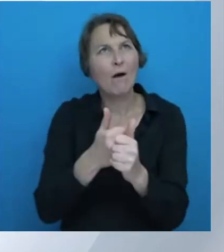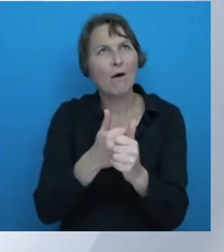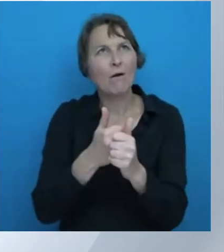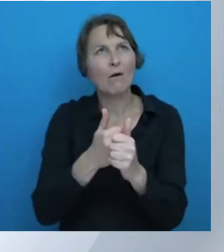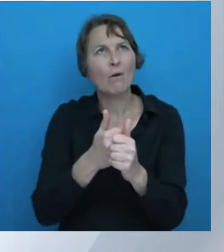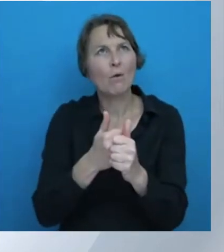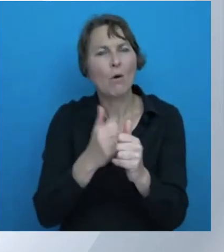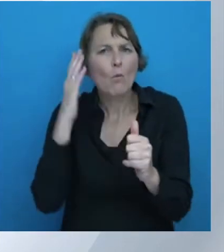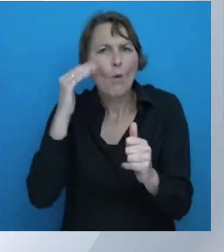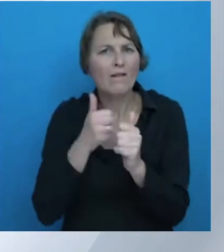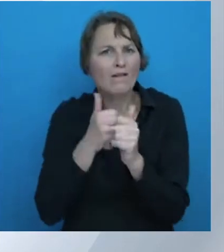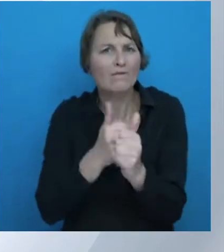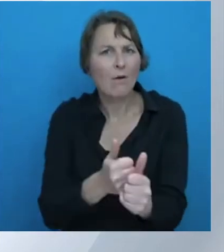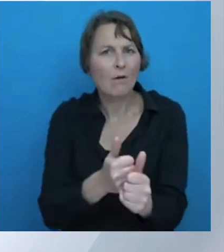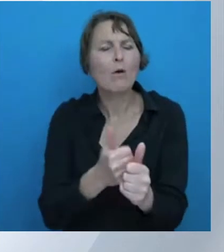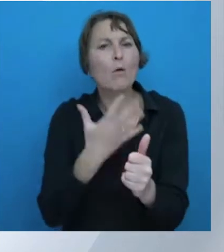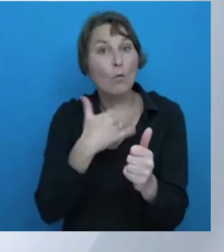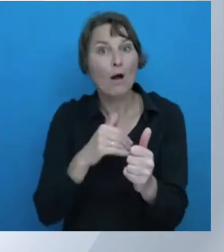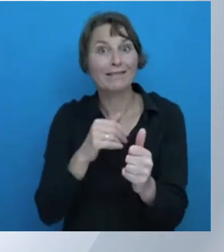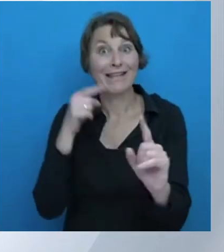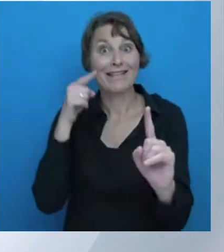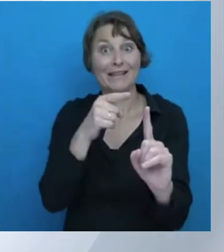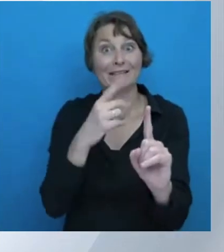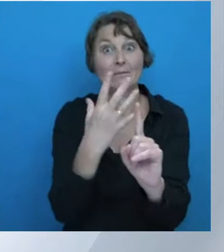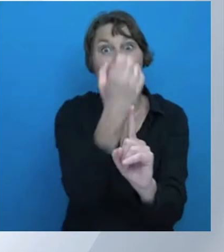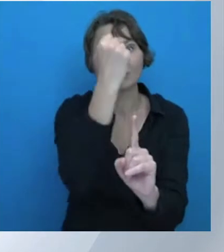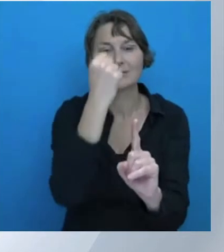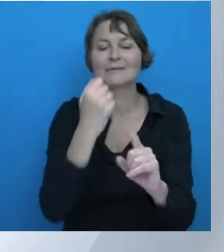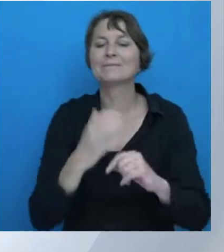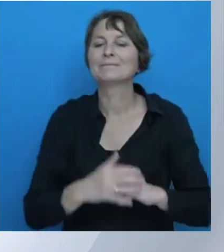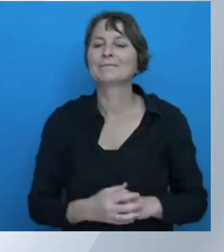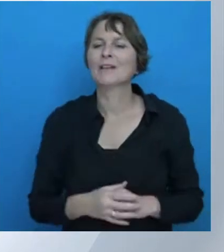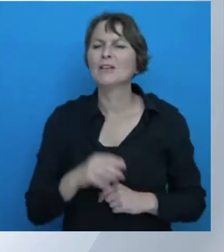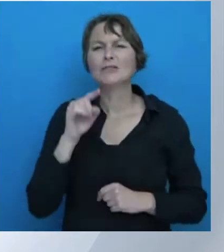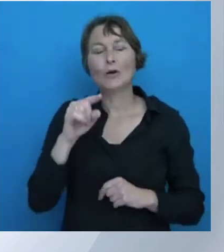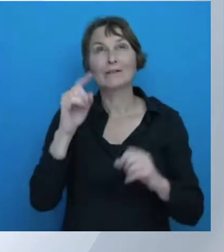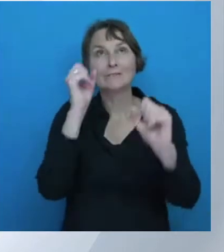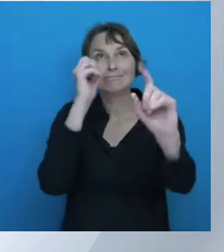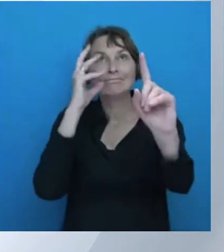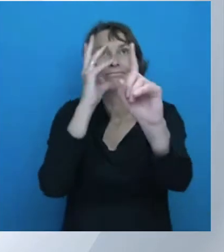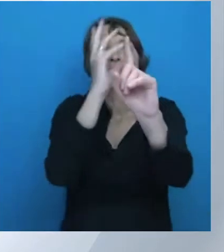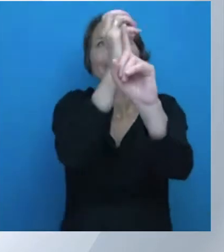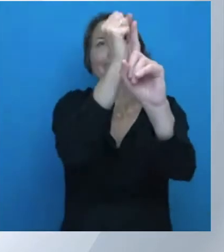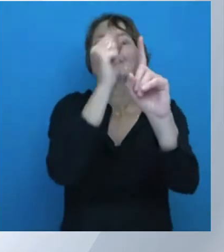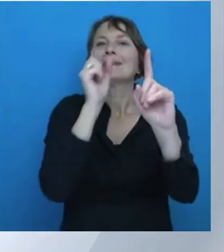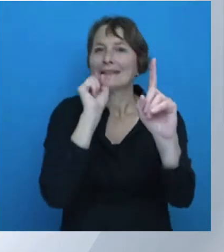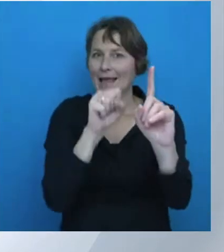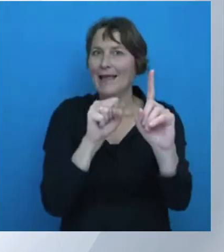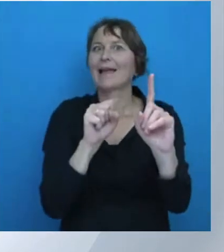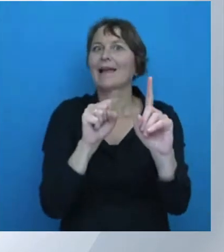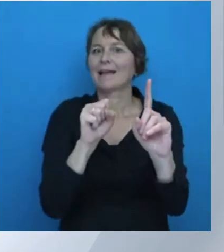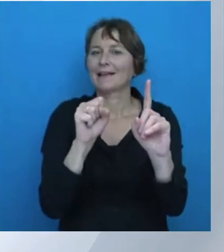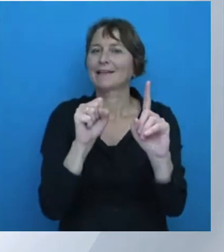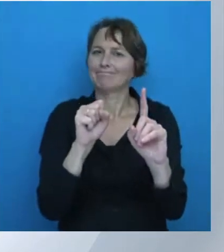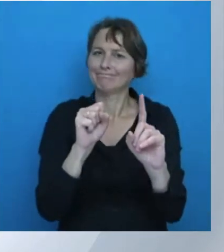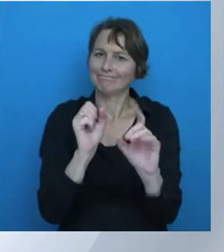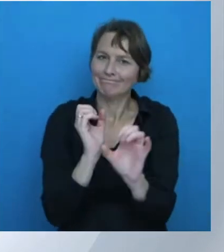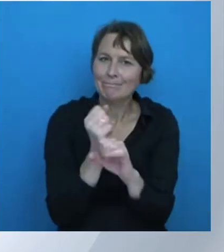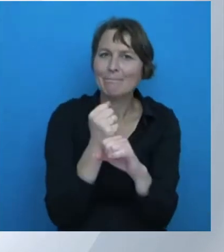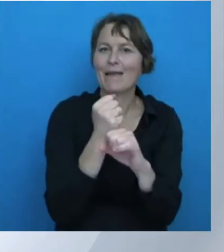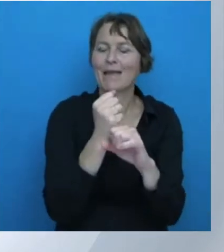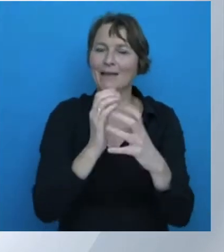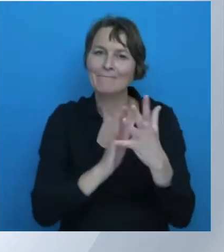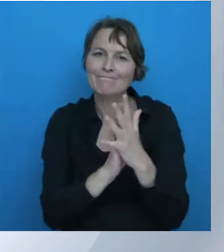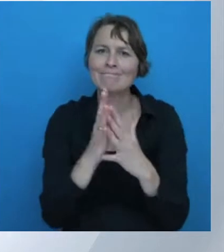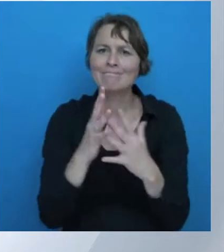carrot approach. Because with the carrot approach, we can create empathy. And there is emotional engagement we need to